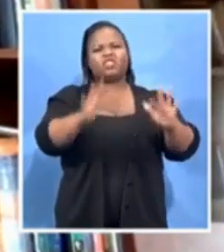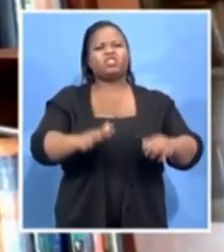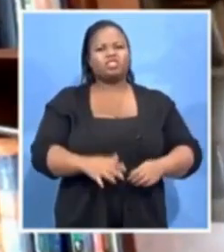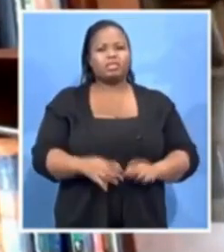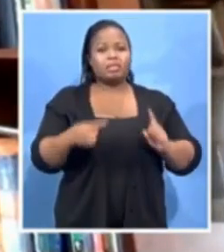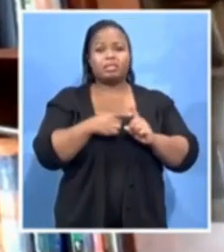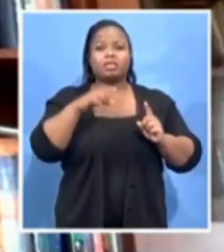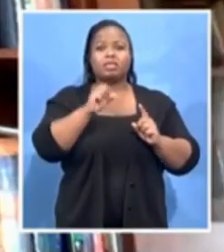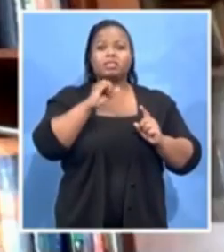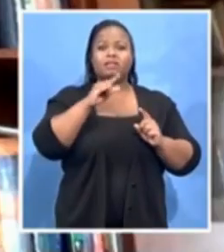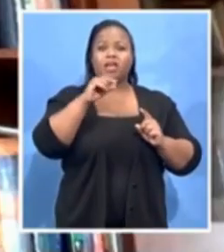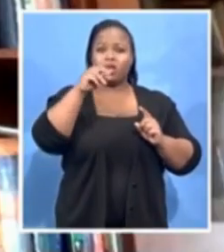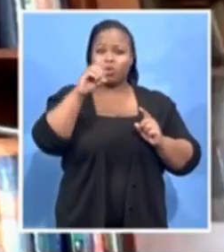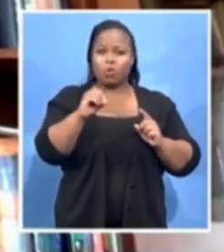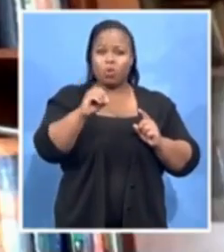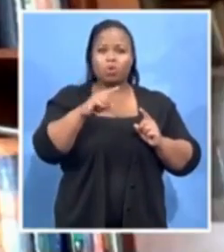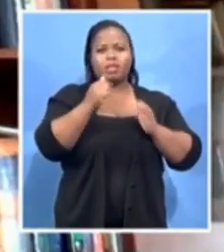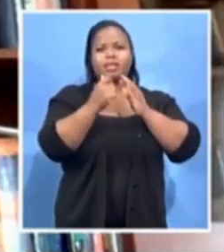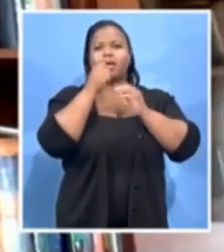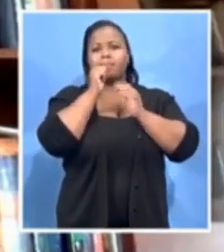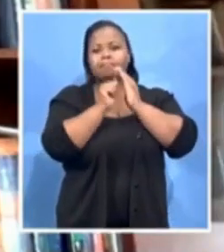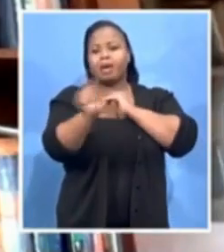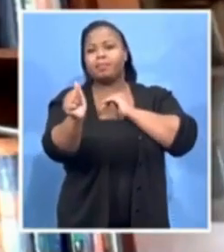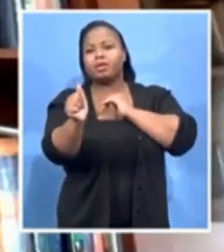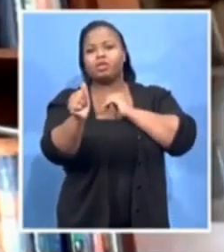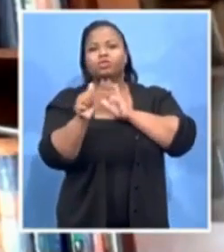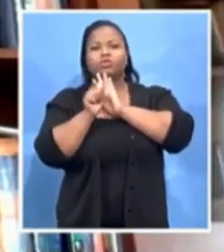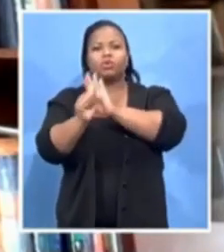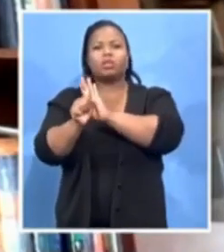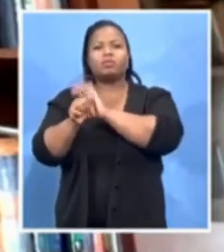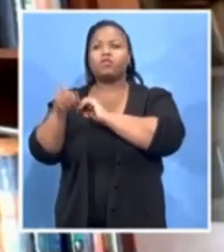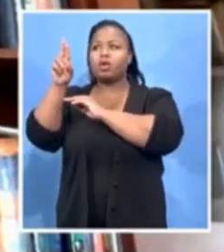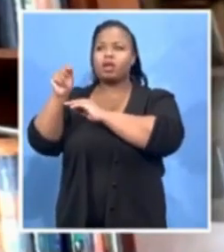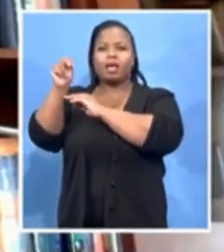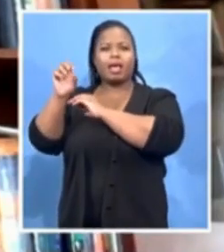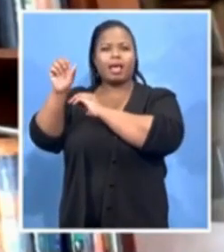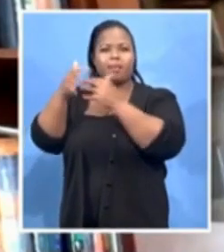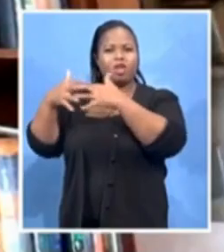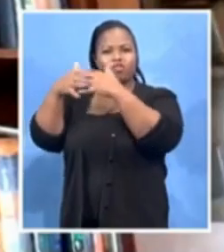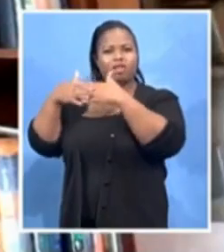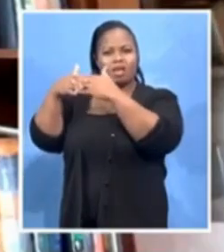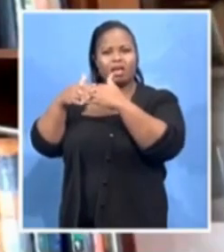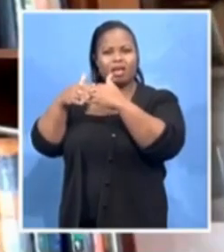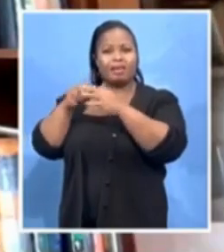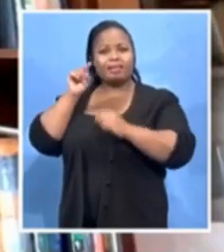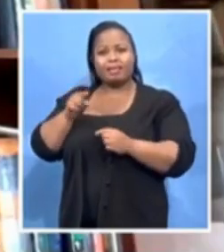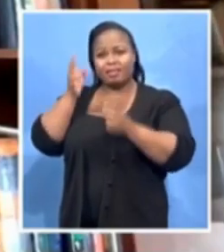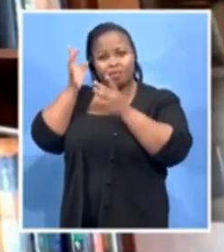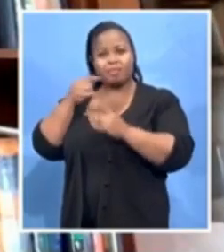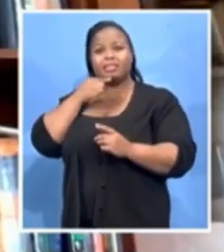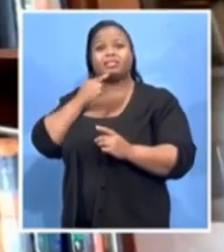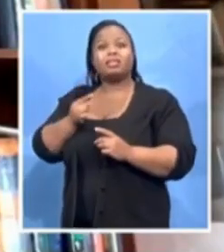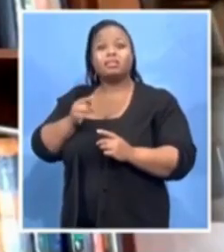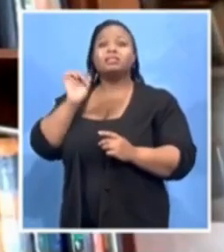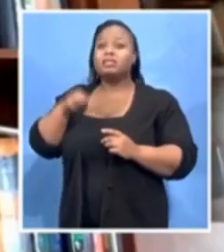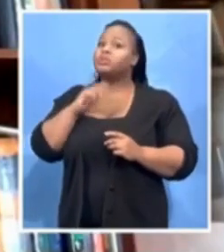escaped to the embassy of the United States of America, and is instructive that in fact, and is debated, that